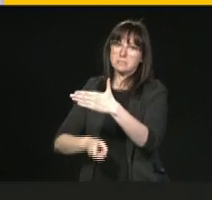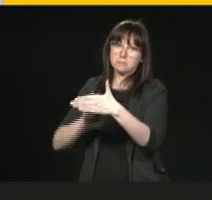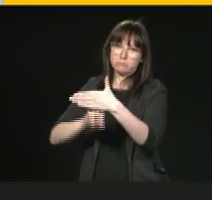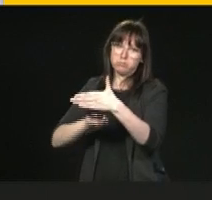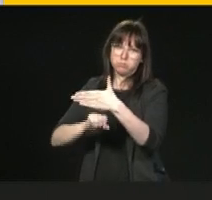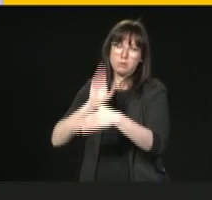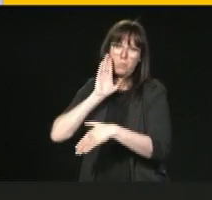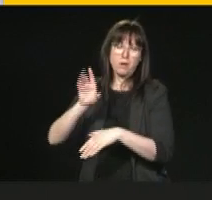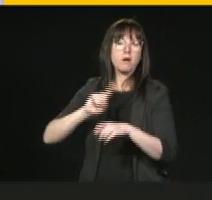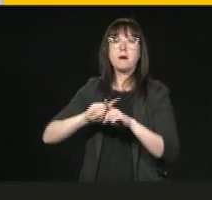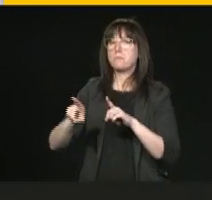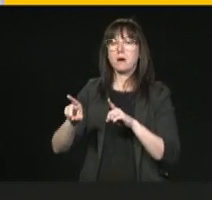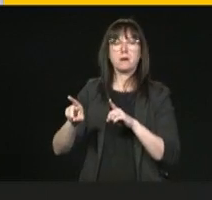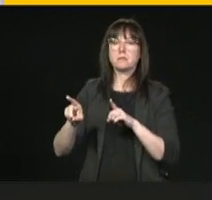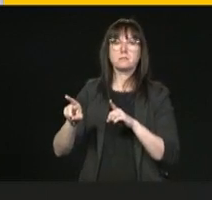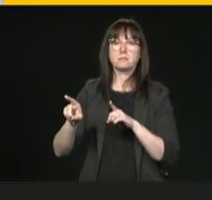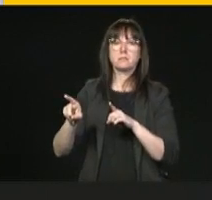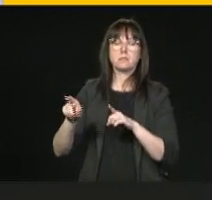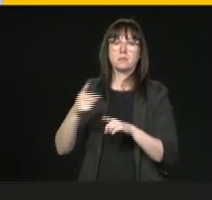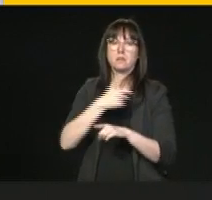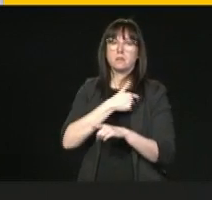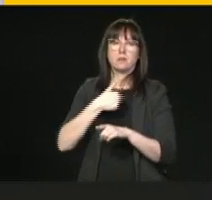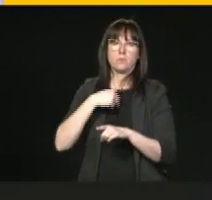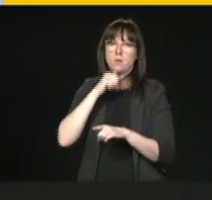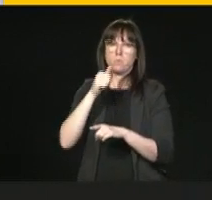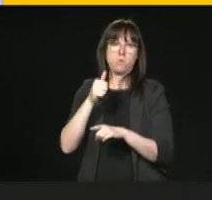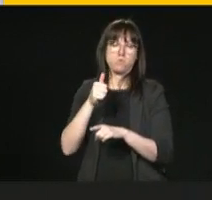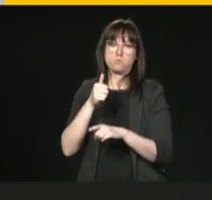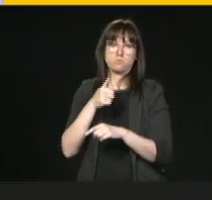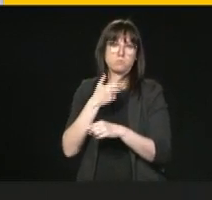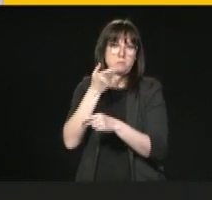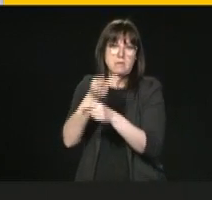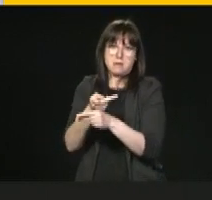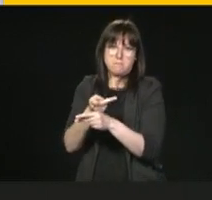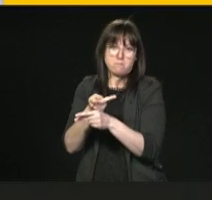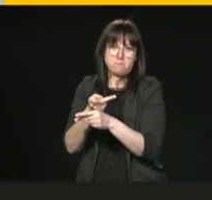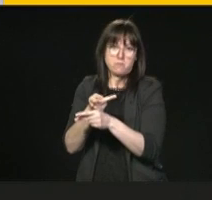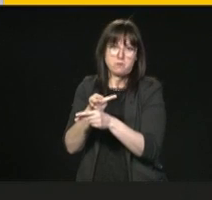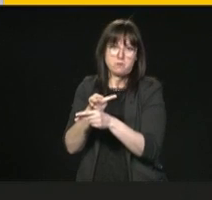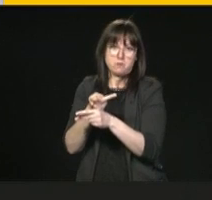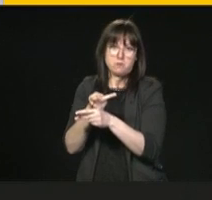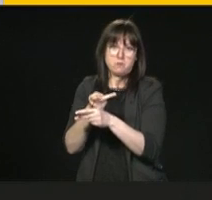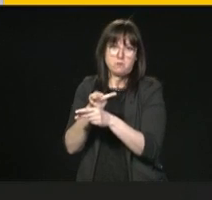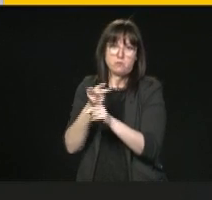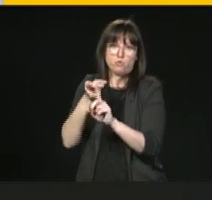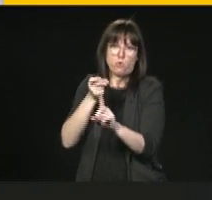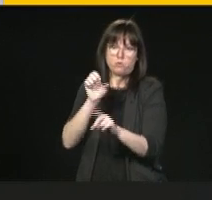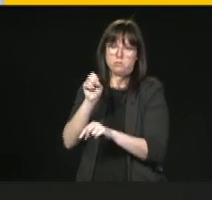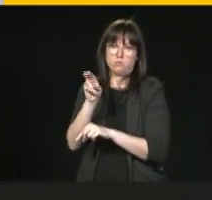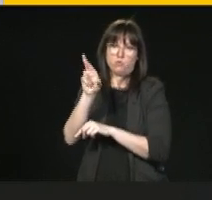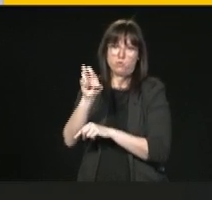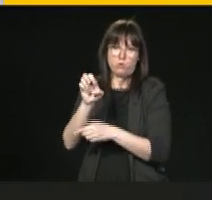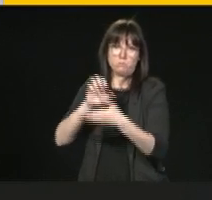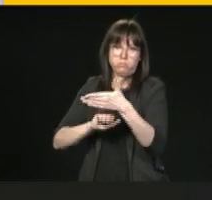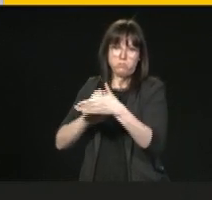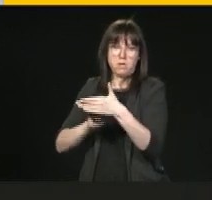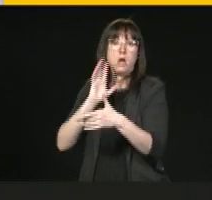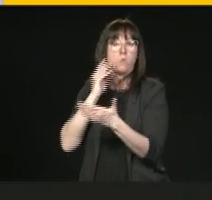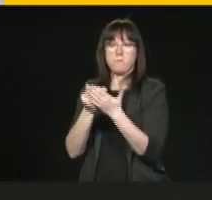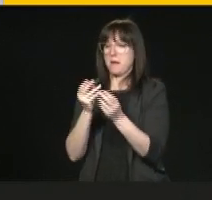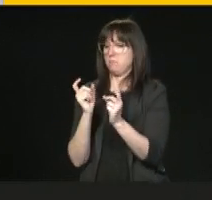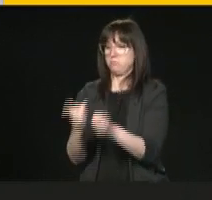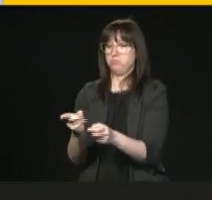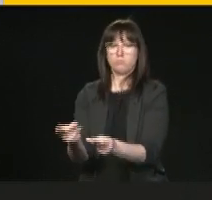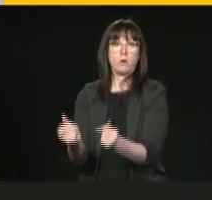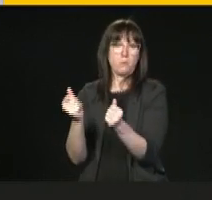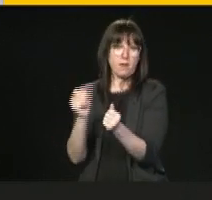However, we will not be taking money off at source, so people will receive the entire amount immediately.